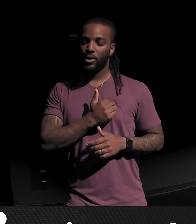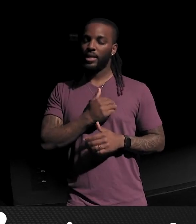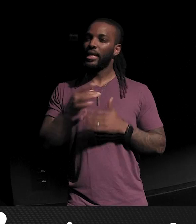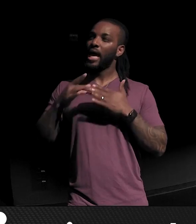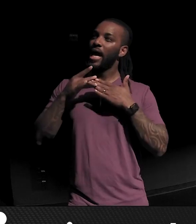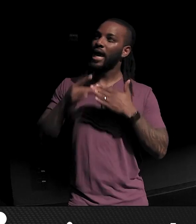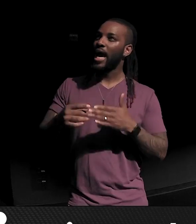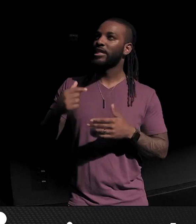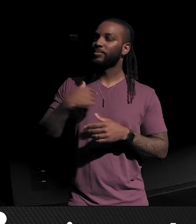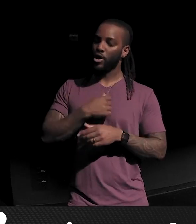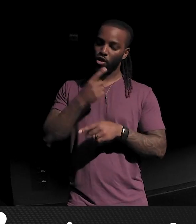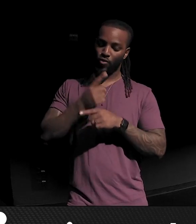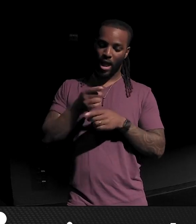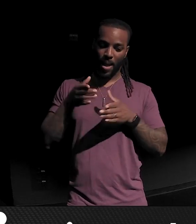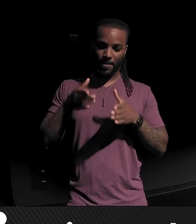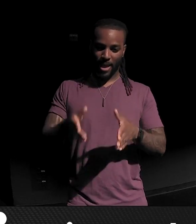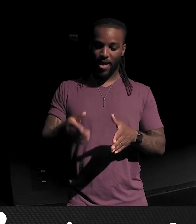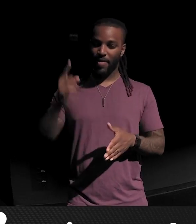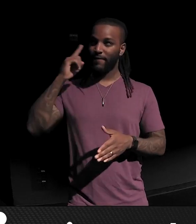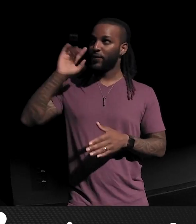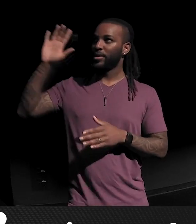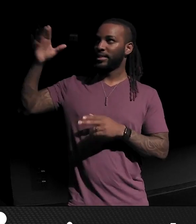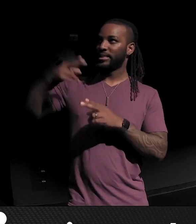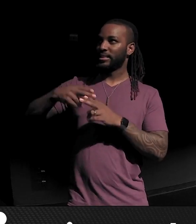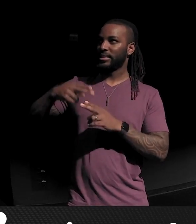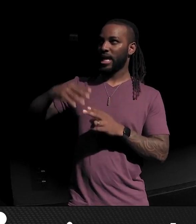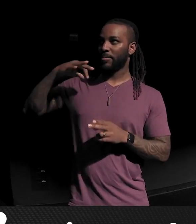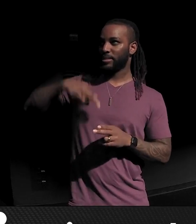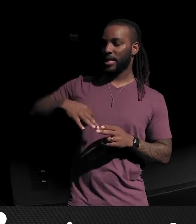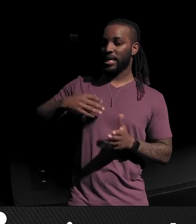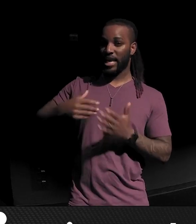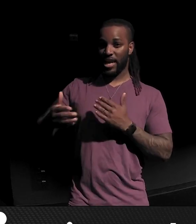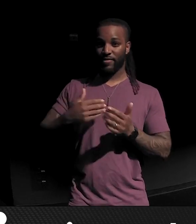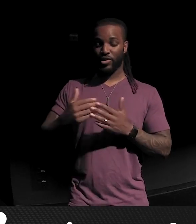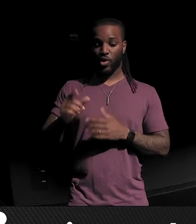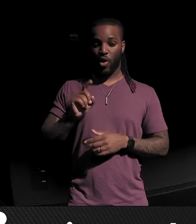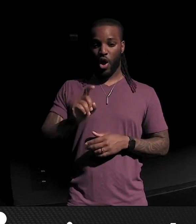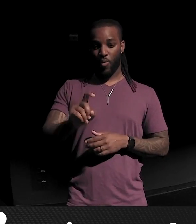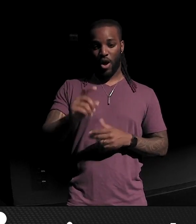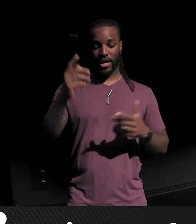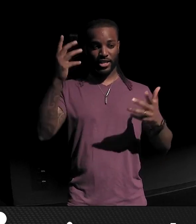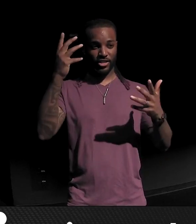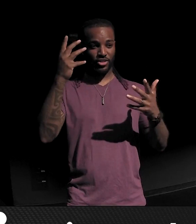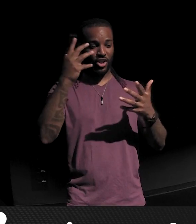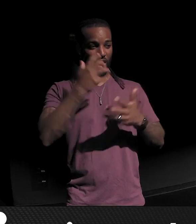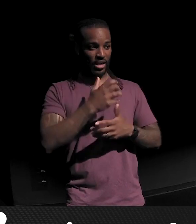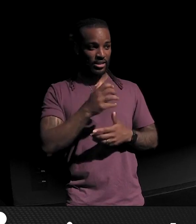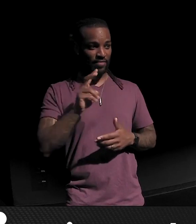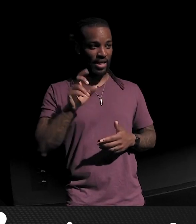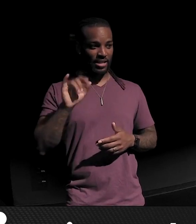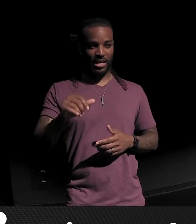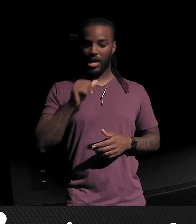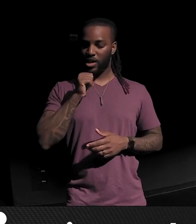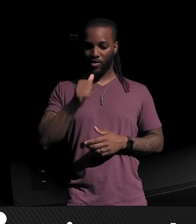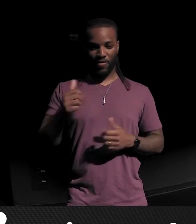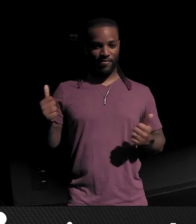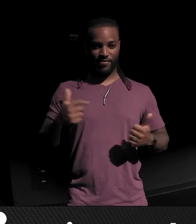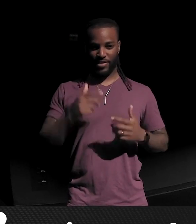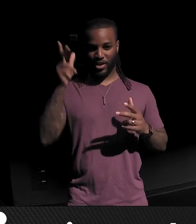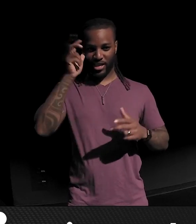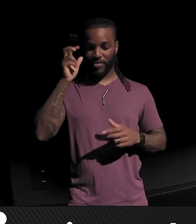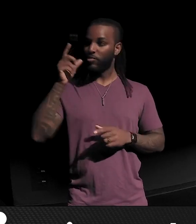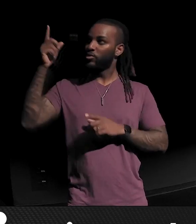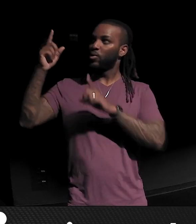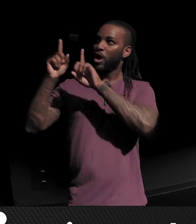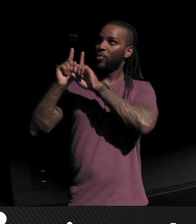right paths for his name's sake. Even though I walk in the darkest valley, I fear no evil, for you are with me.